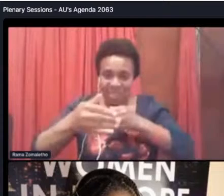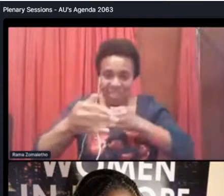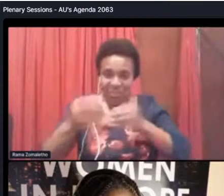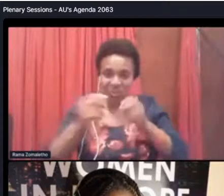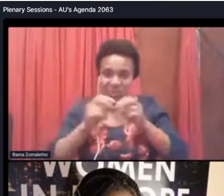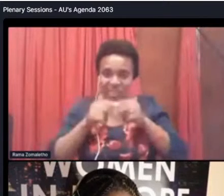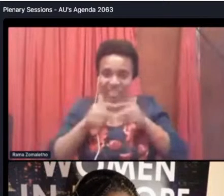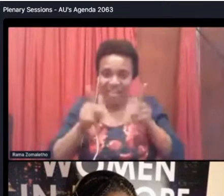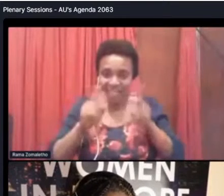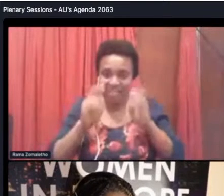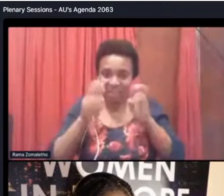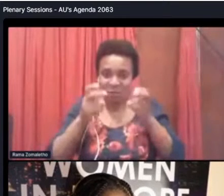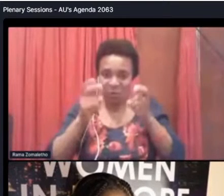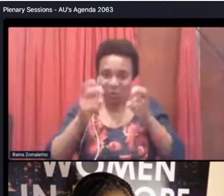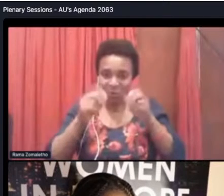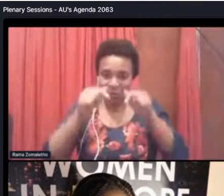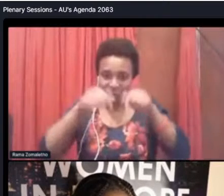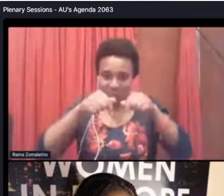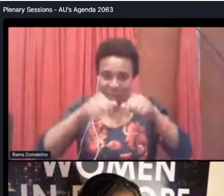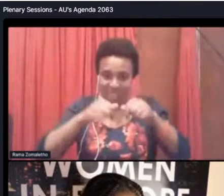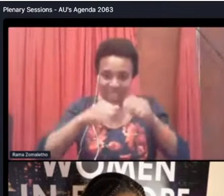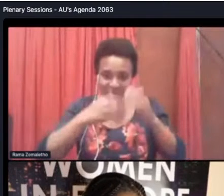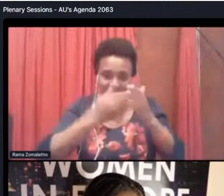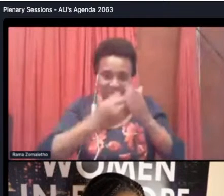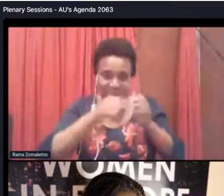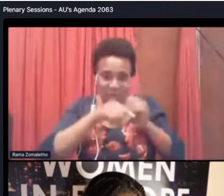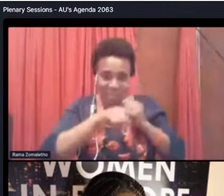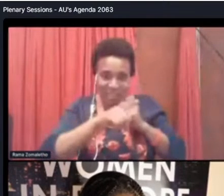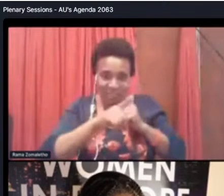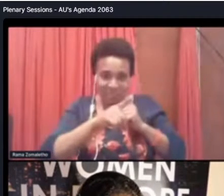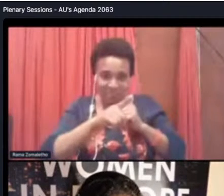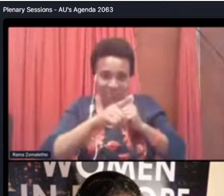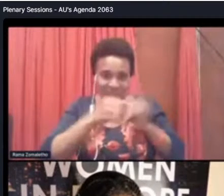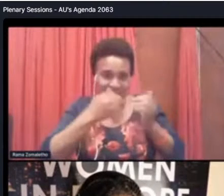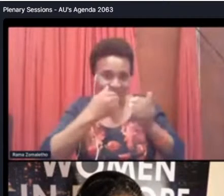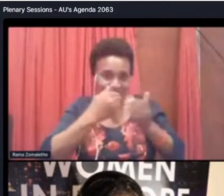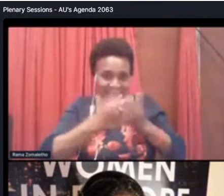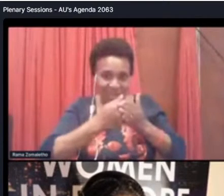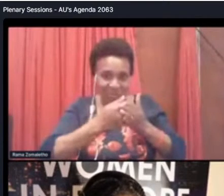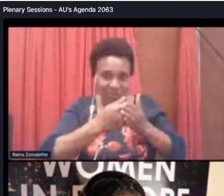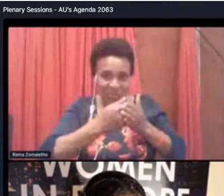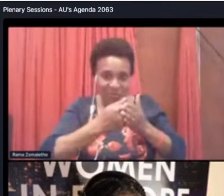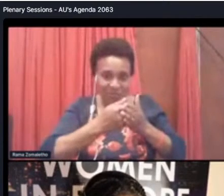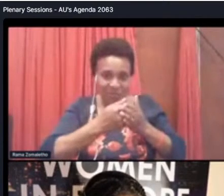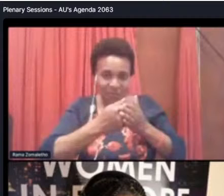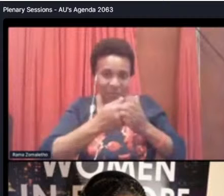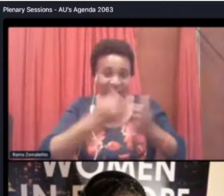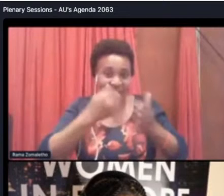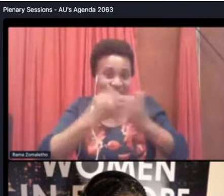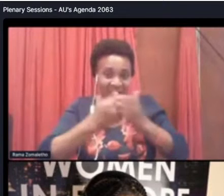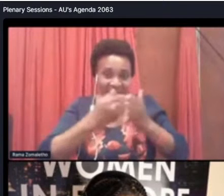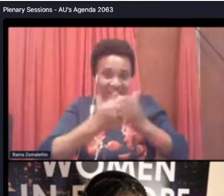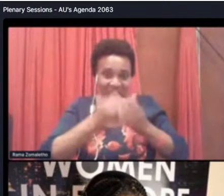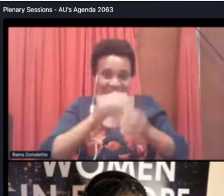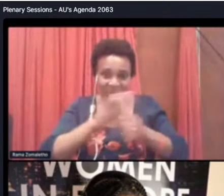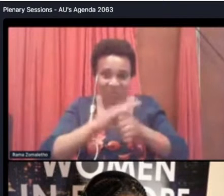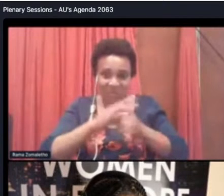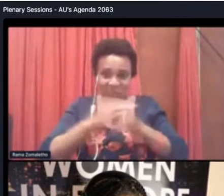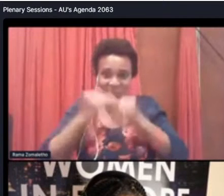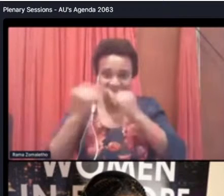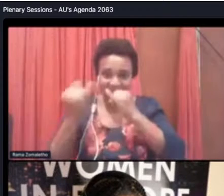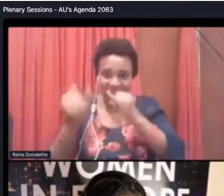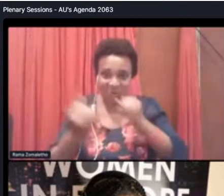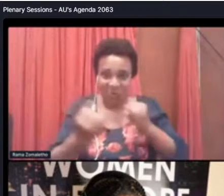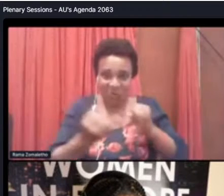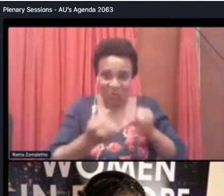present yourself with your topic for today. Thank you. Thank you so much. Thank you for the introduction.